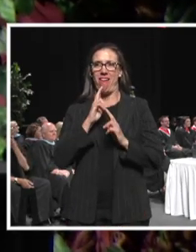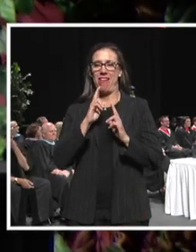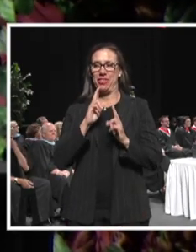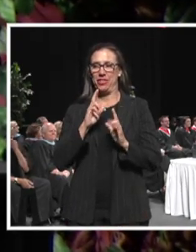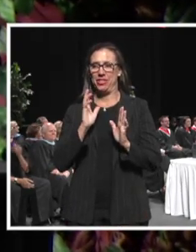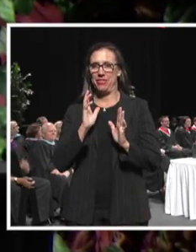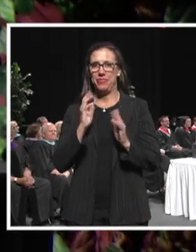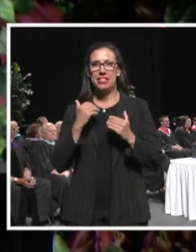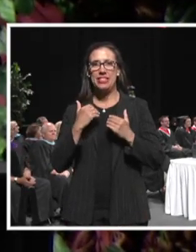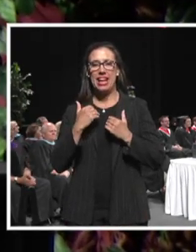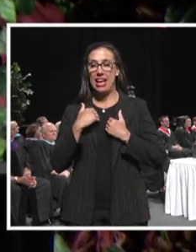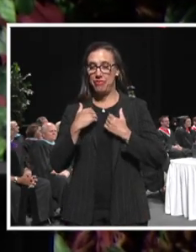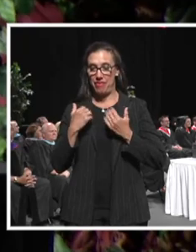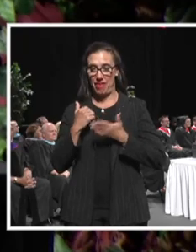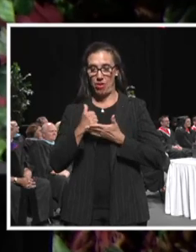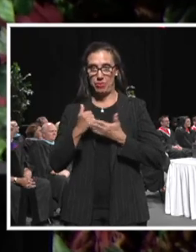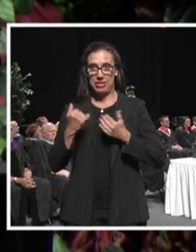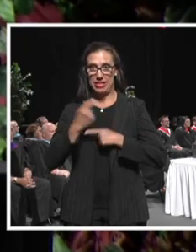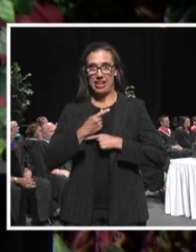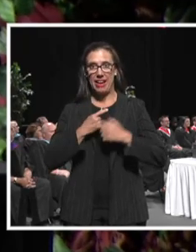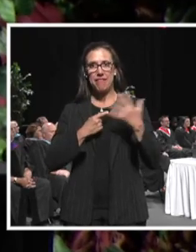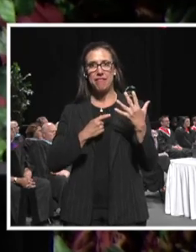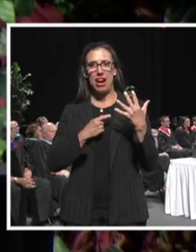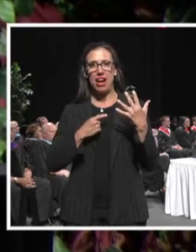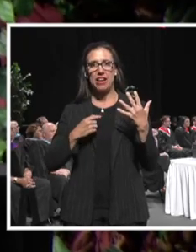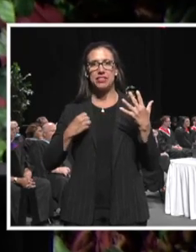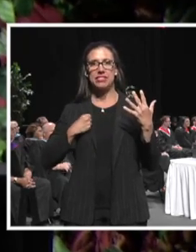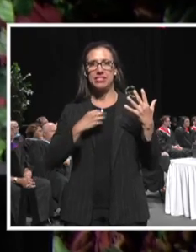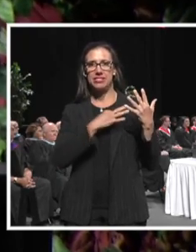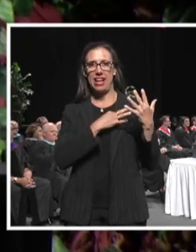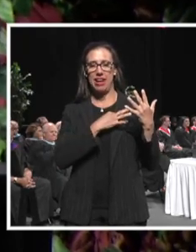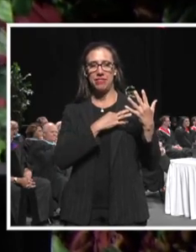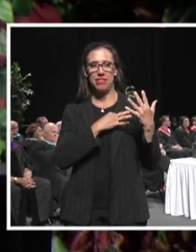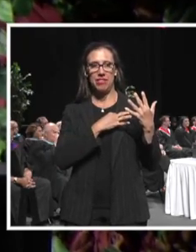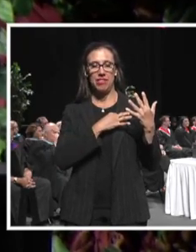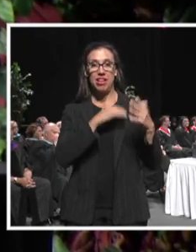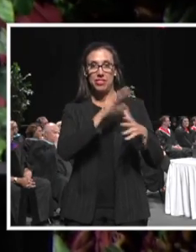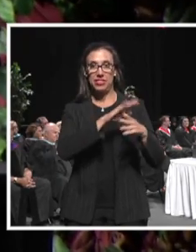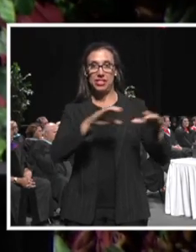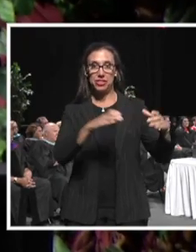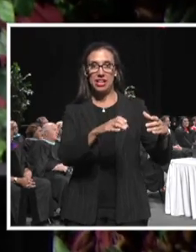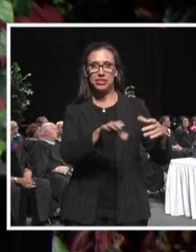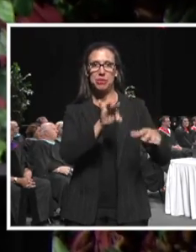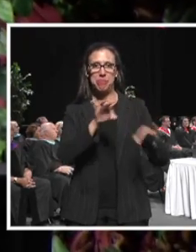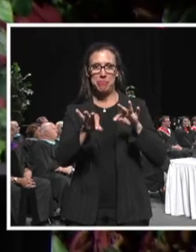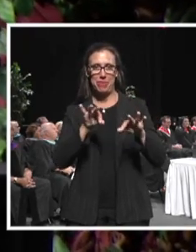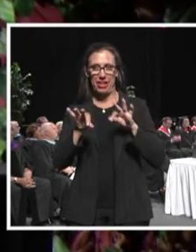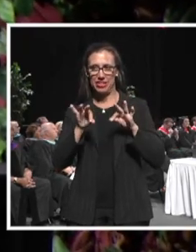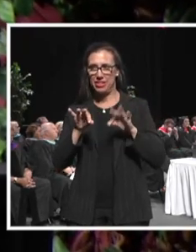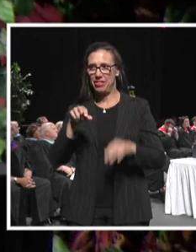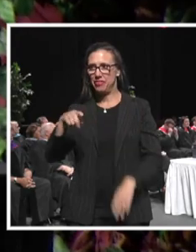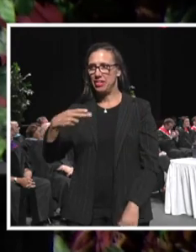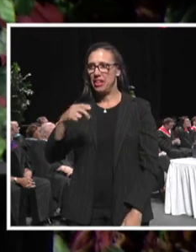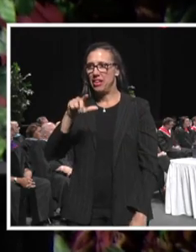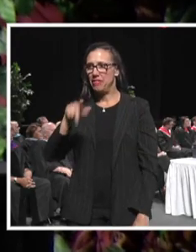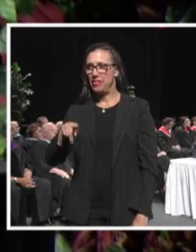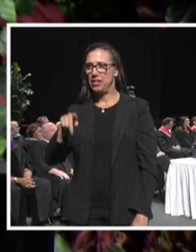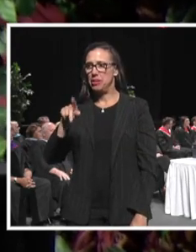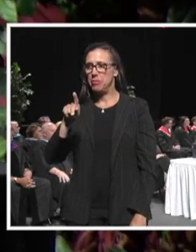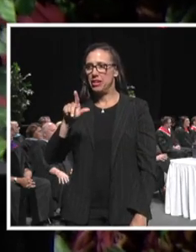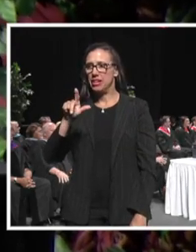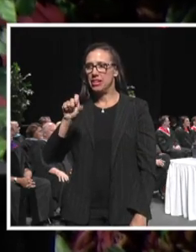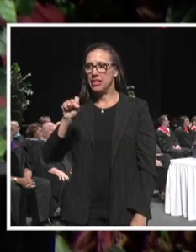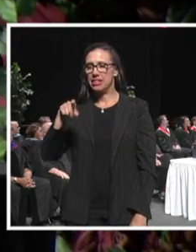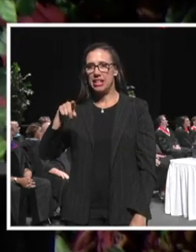I am honored to have assisting me today five faculty members chosen by this senior class. Philip Klespis, U.S.